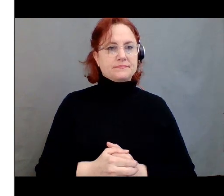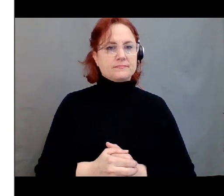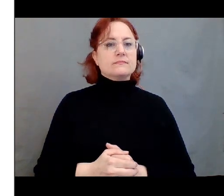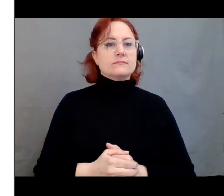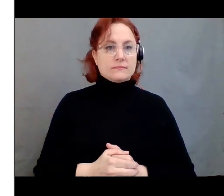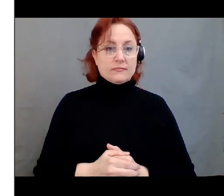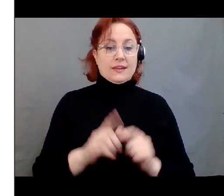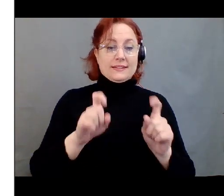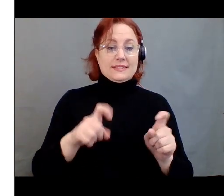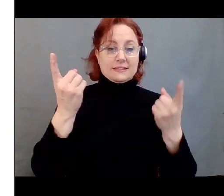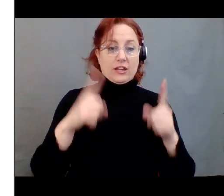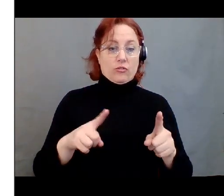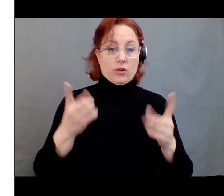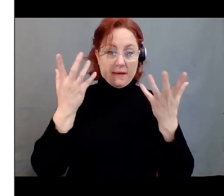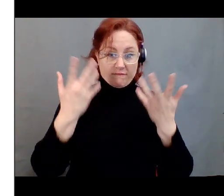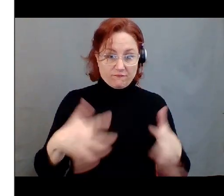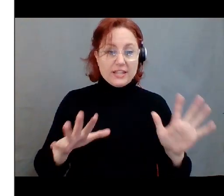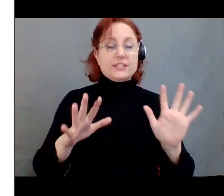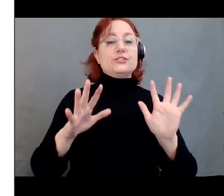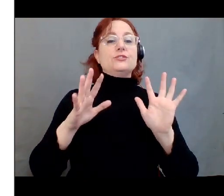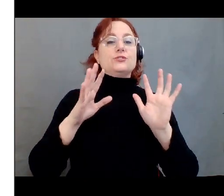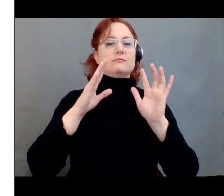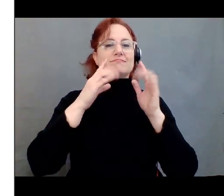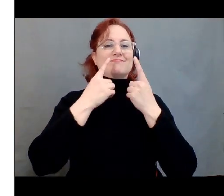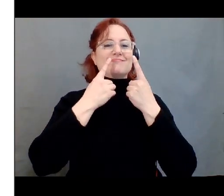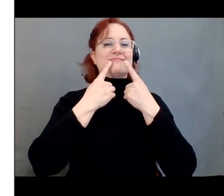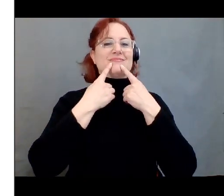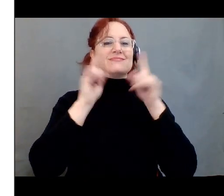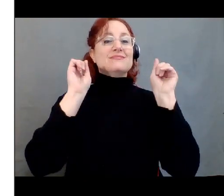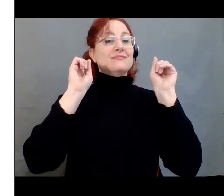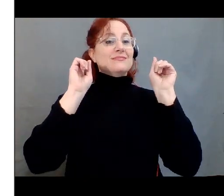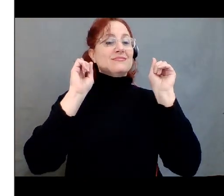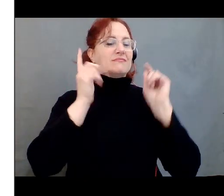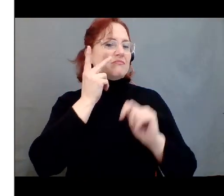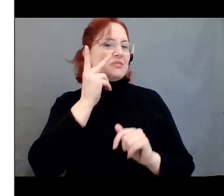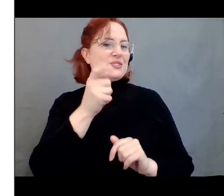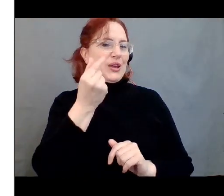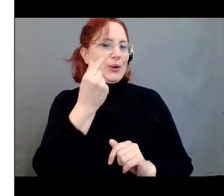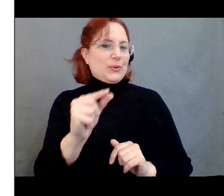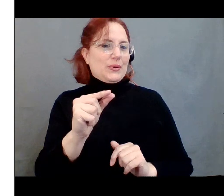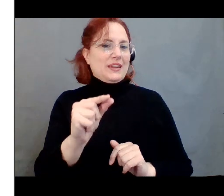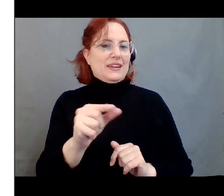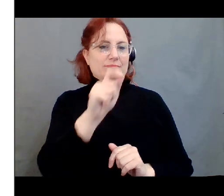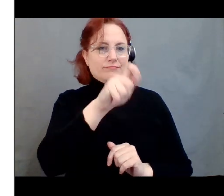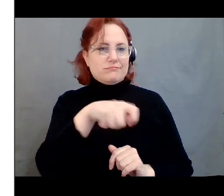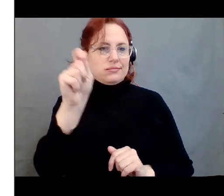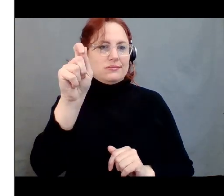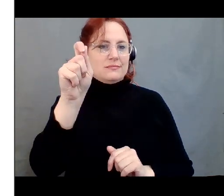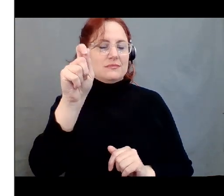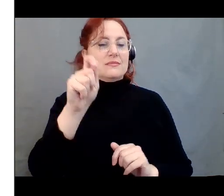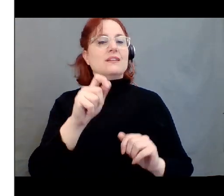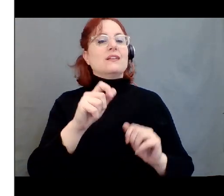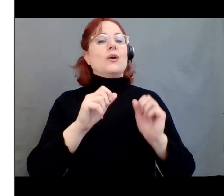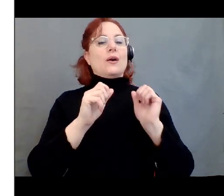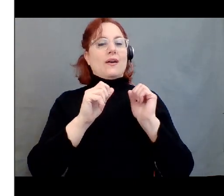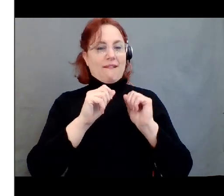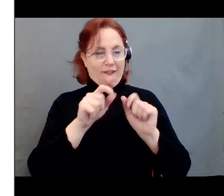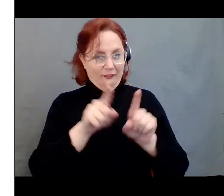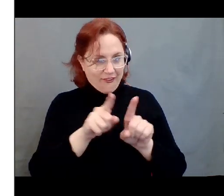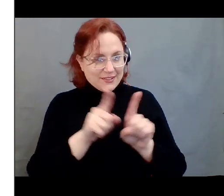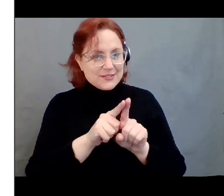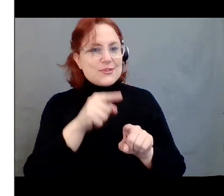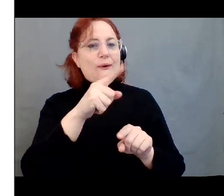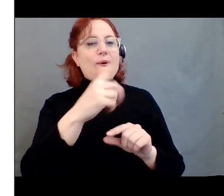submitted confirmation message will display on screen. You will also receive an email confirmation with the responses recorded from the